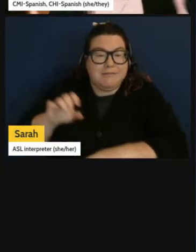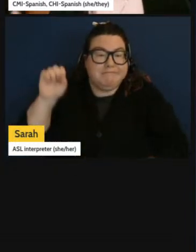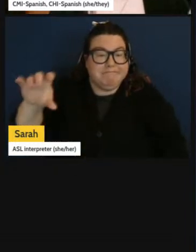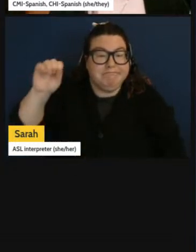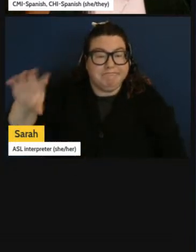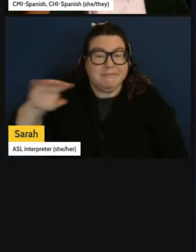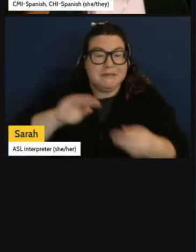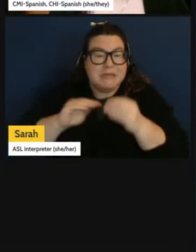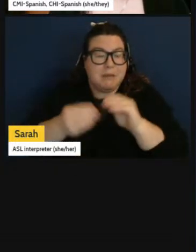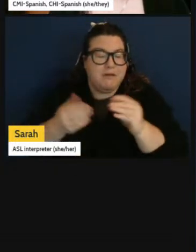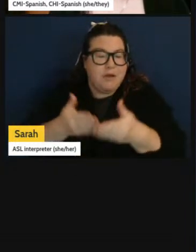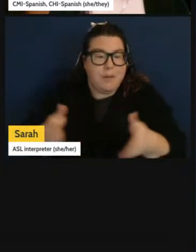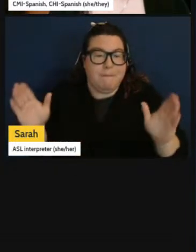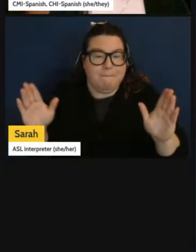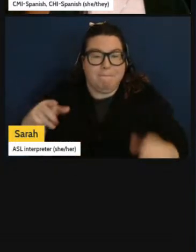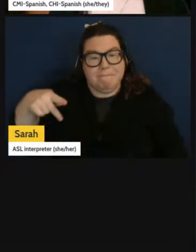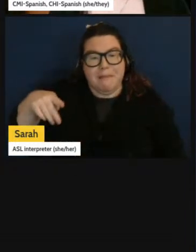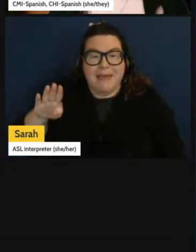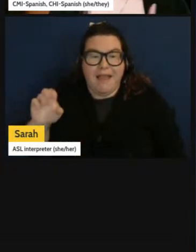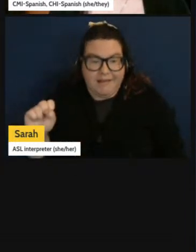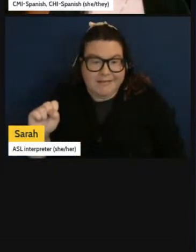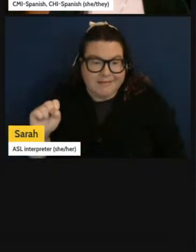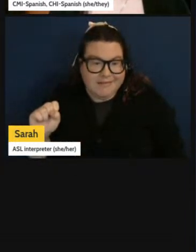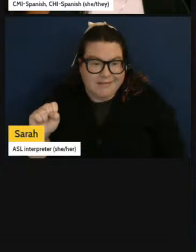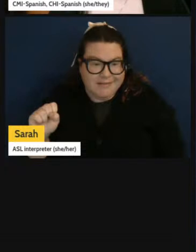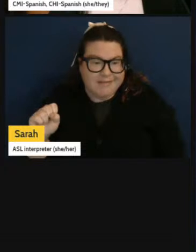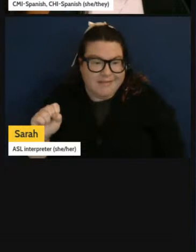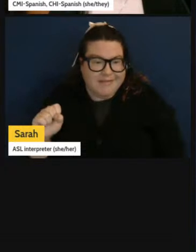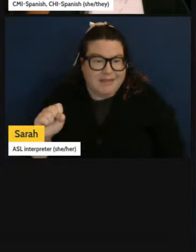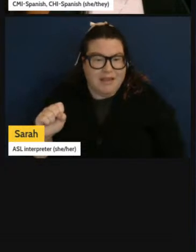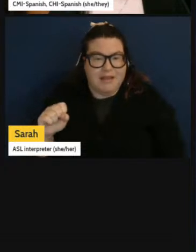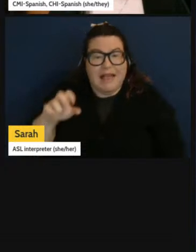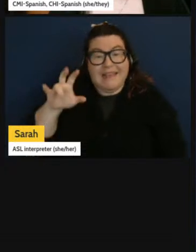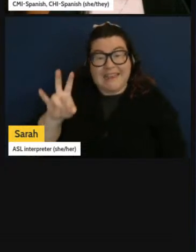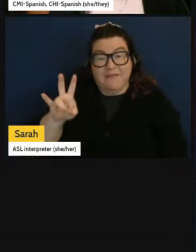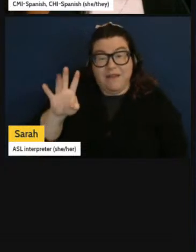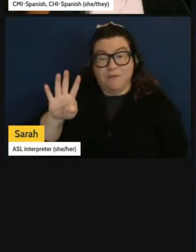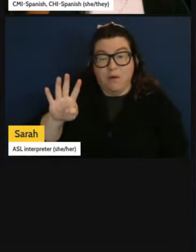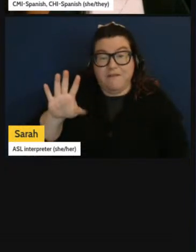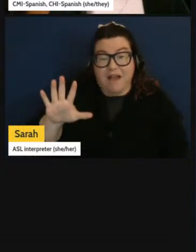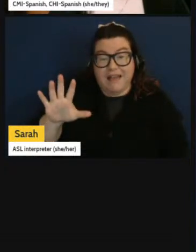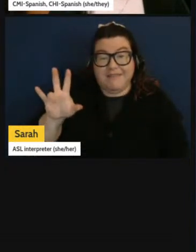public broadcast television or something. So the code is